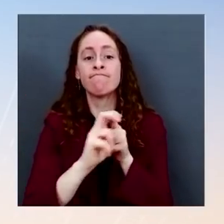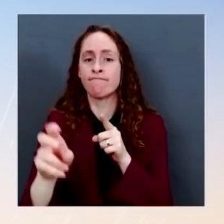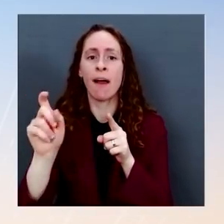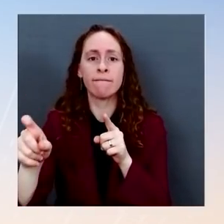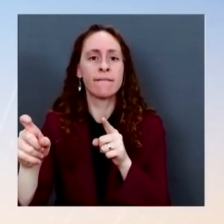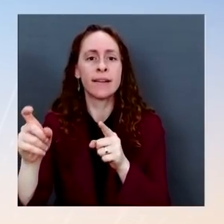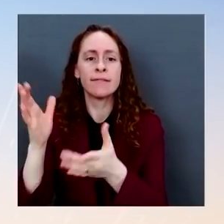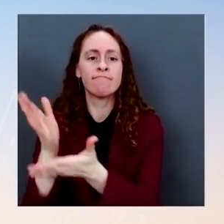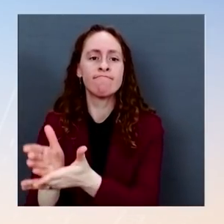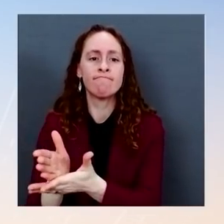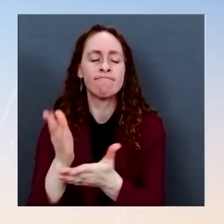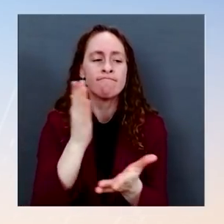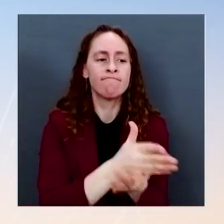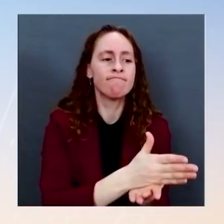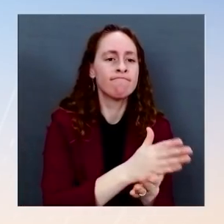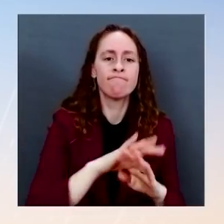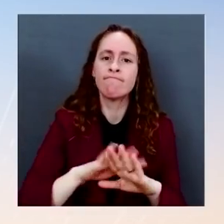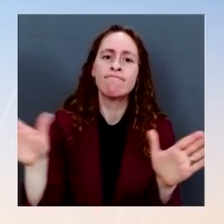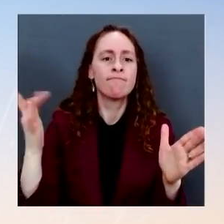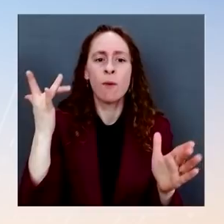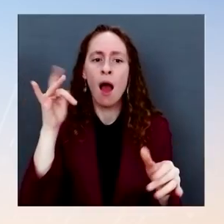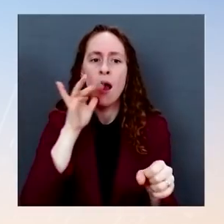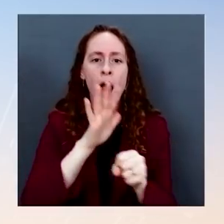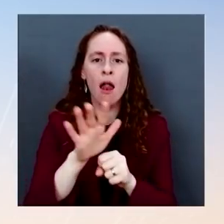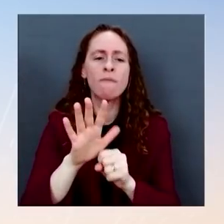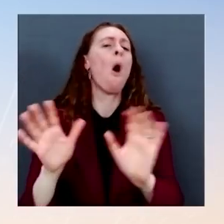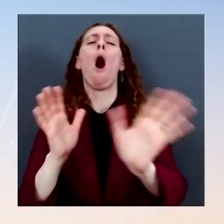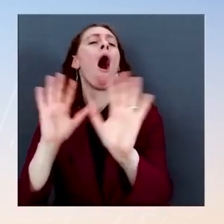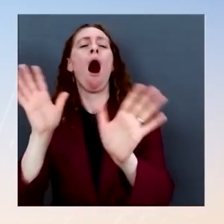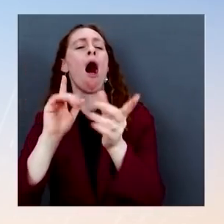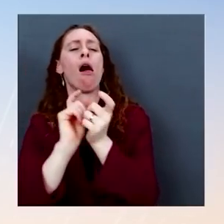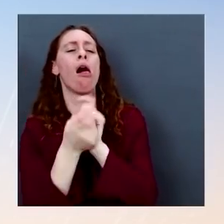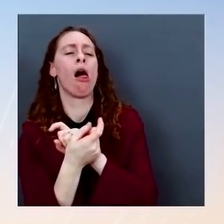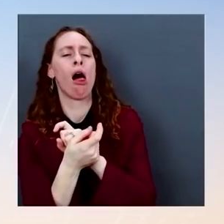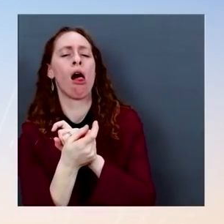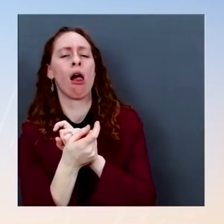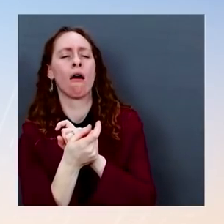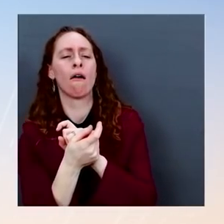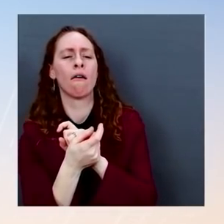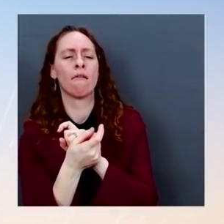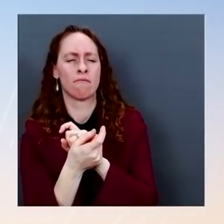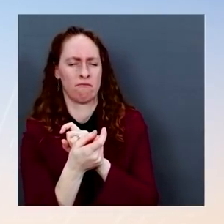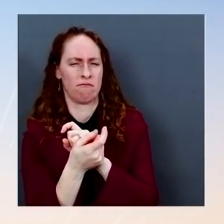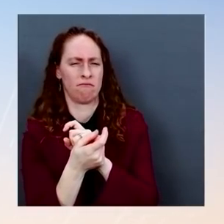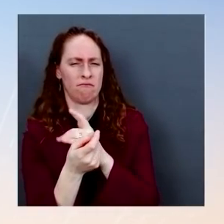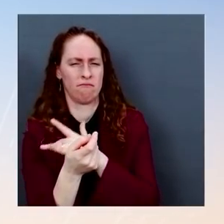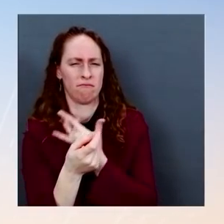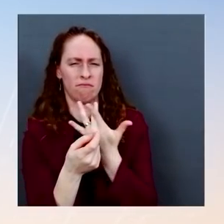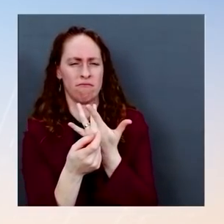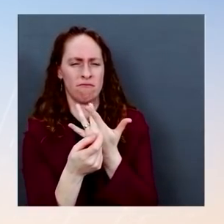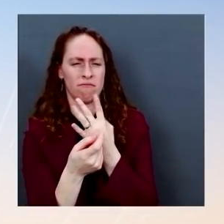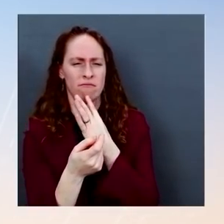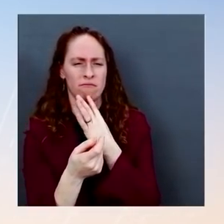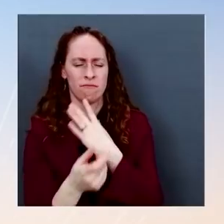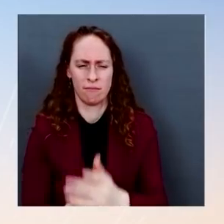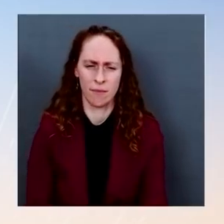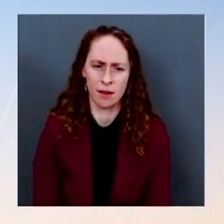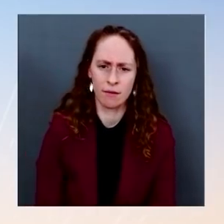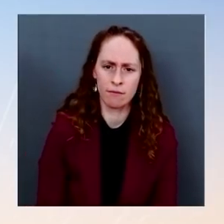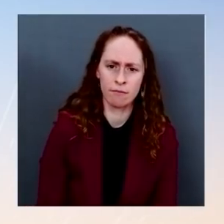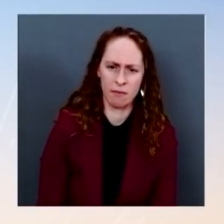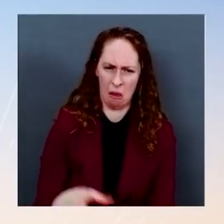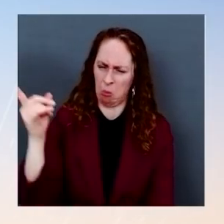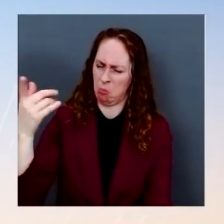it. And also they had 94% or higher percentage of their employees vaccinated. They did, but they also said